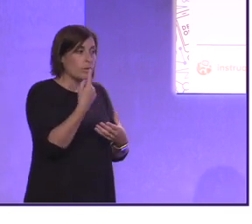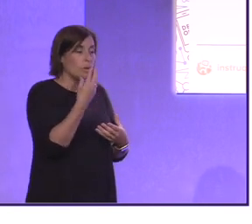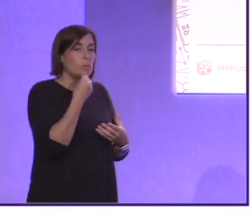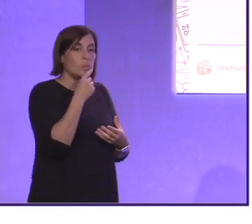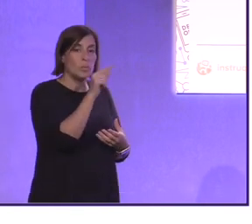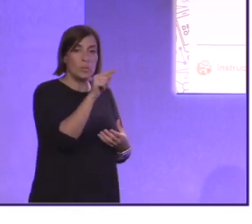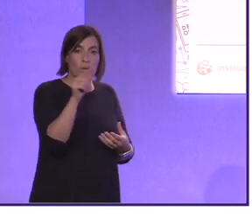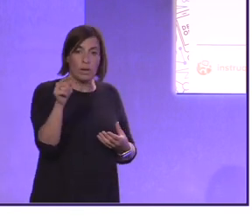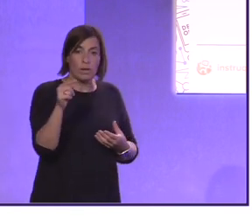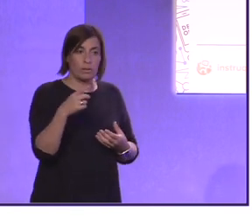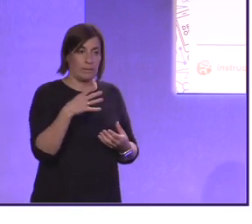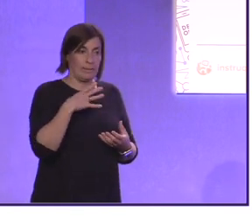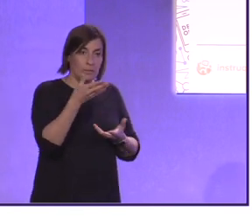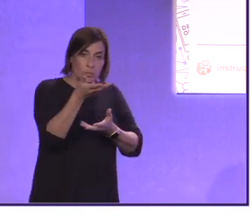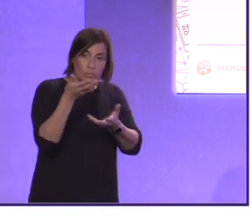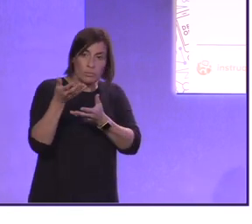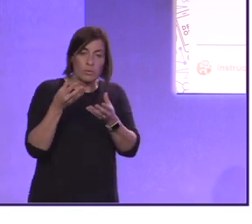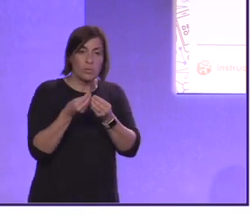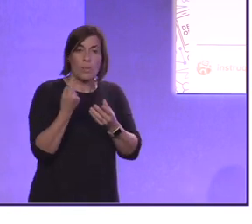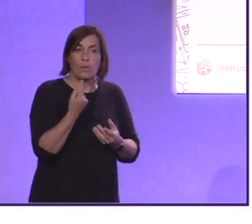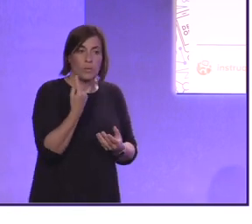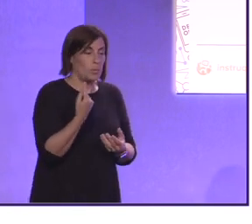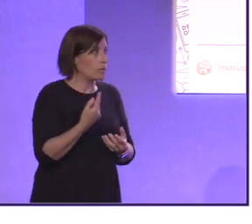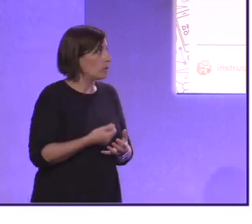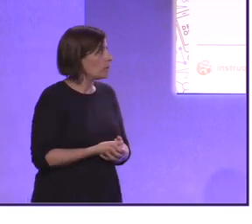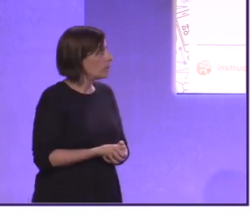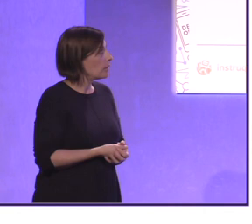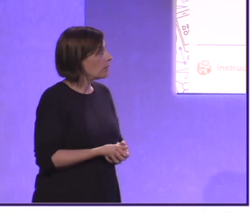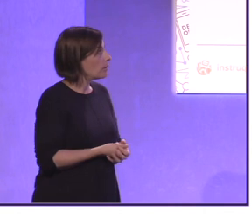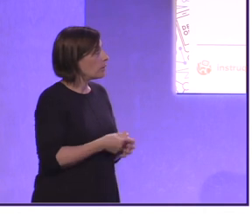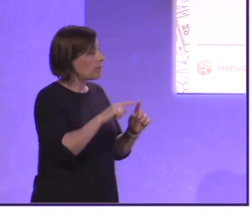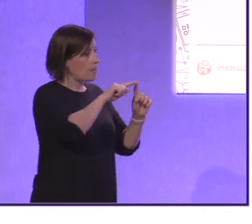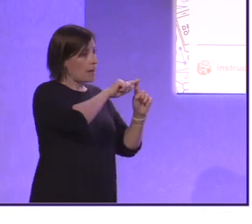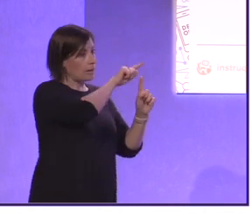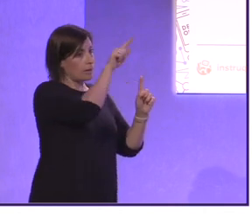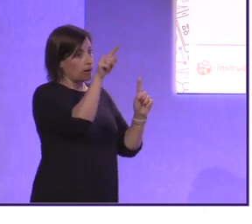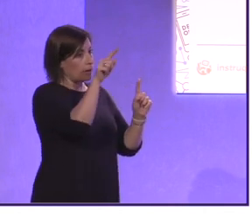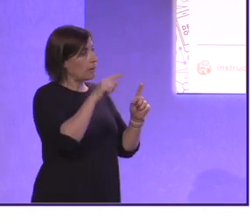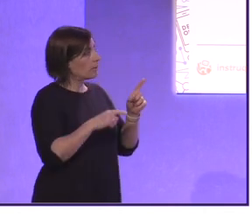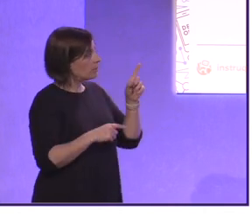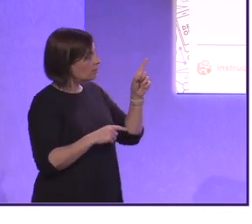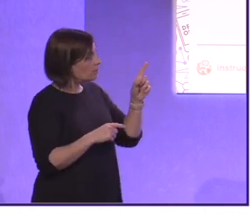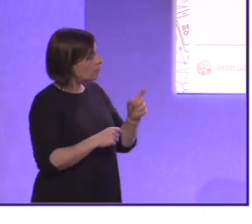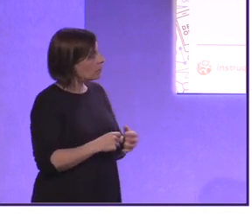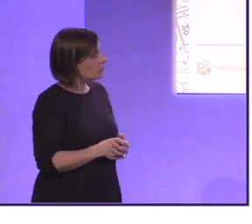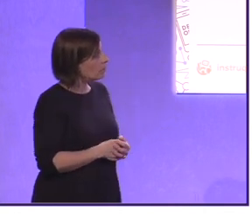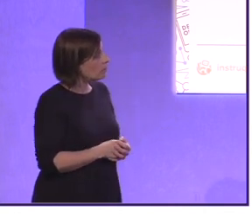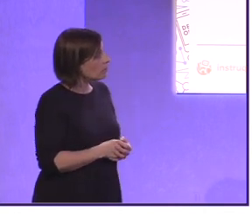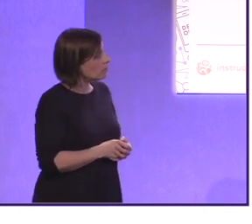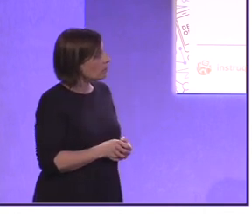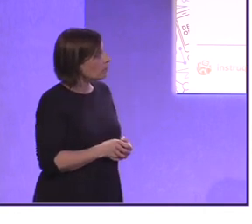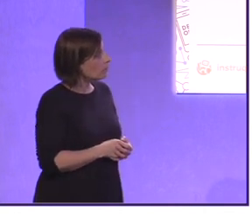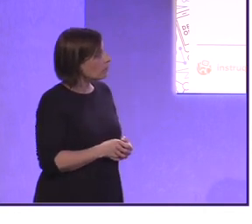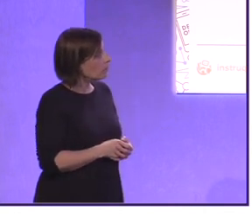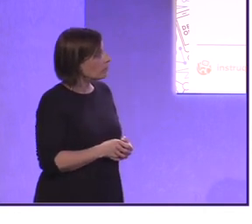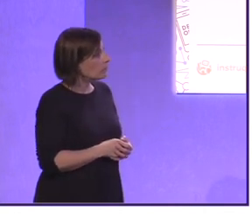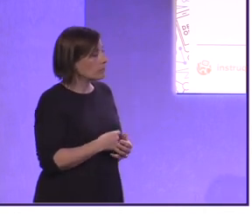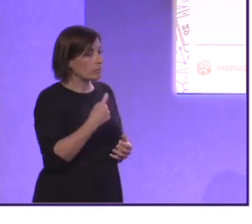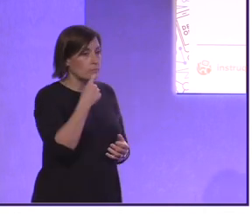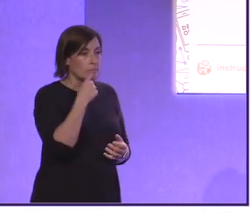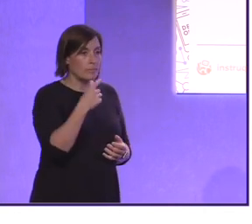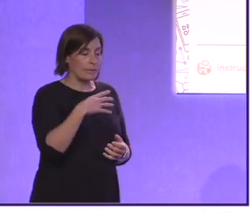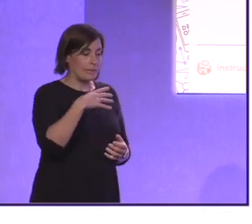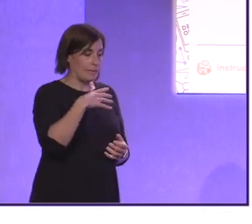part of this initiative? Following from that, we look at the needs, the gains, the pains